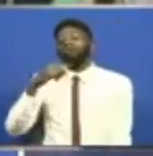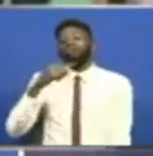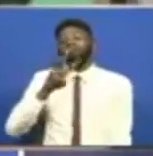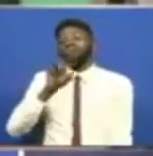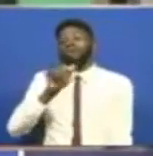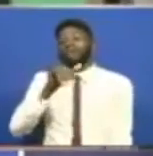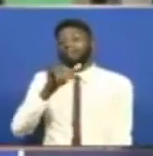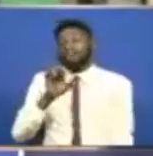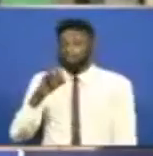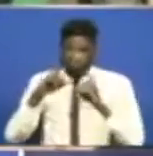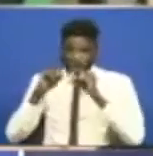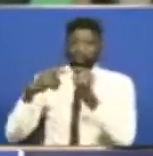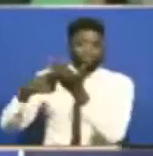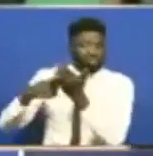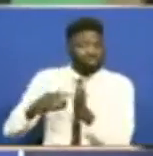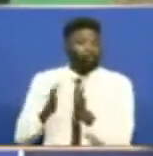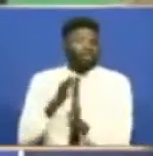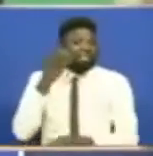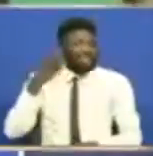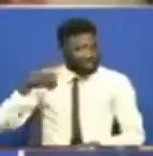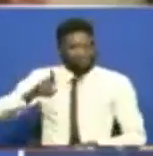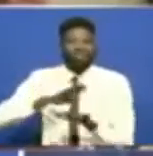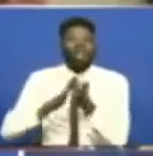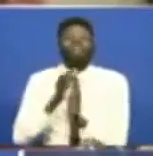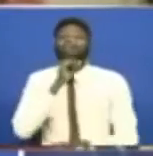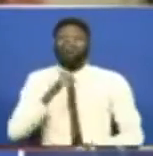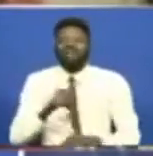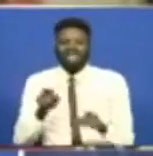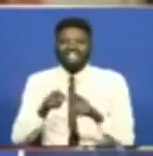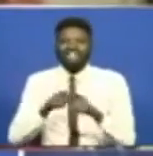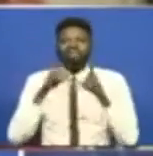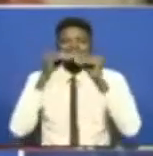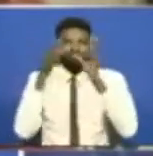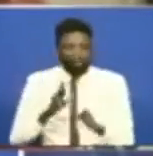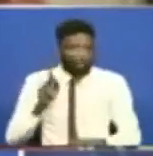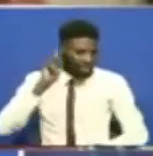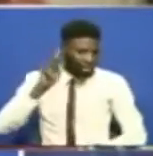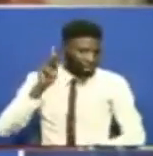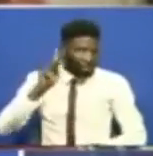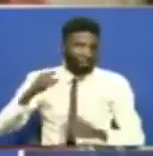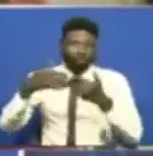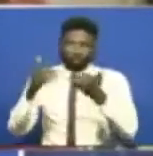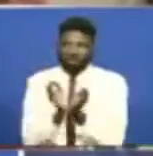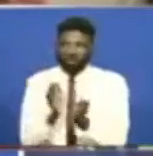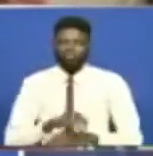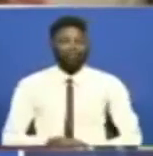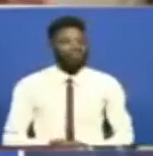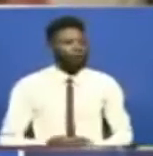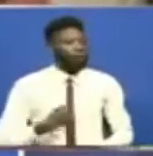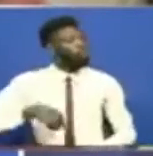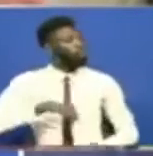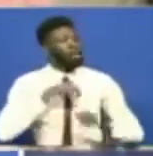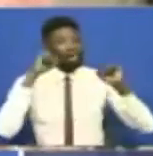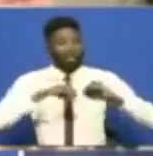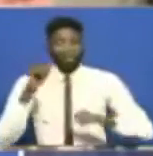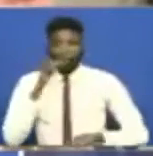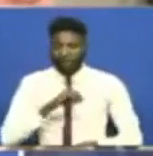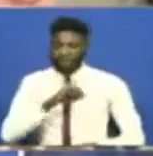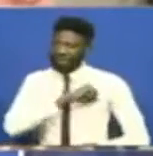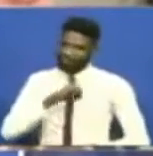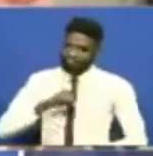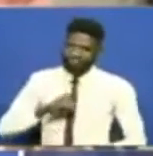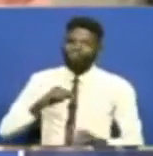ili awe mzee na msemaji wa jamii hiyo. We all agreed, the two governors here, the two senators, the two county MPs,